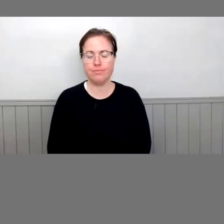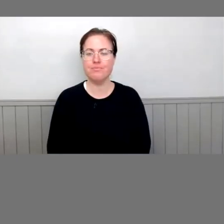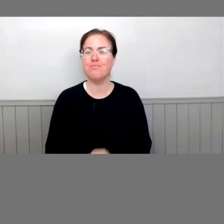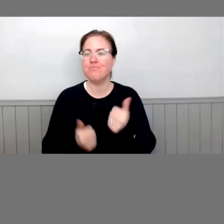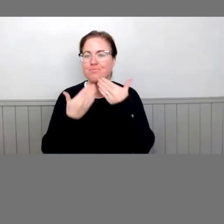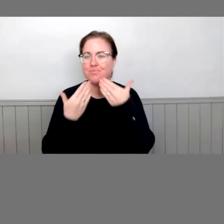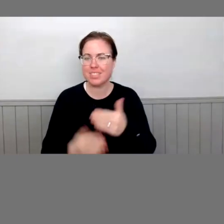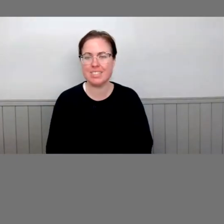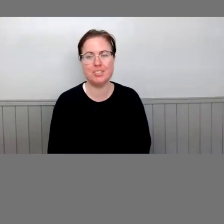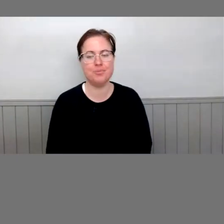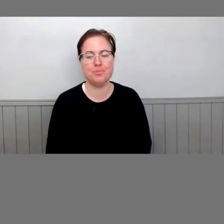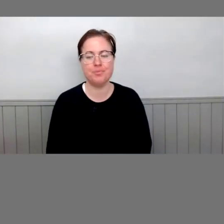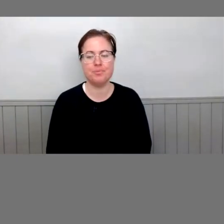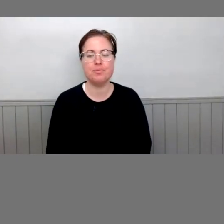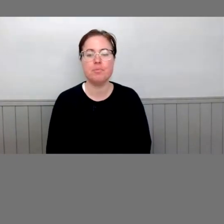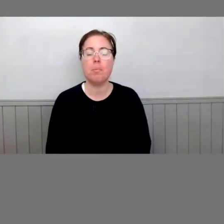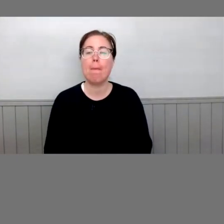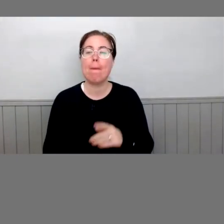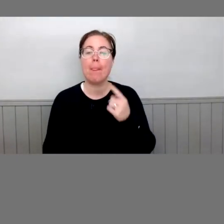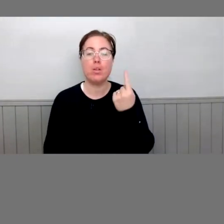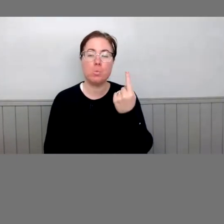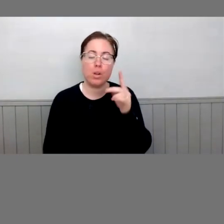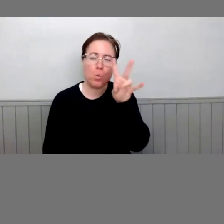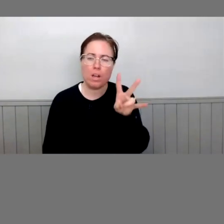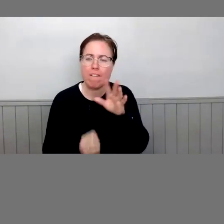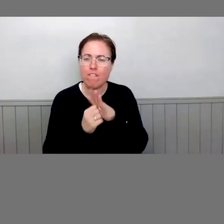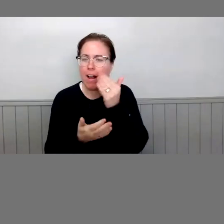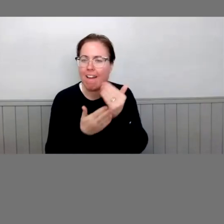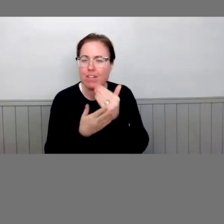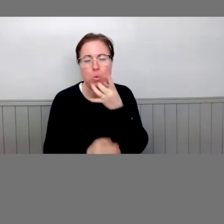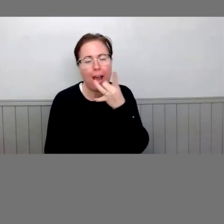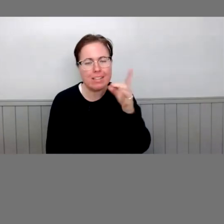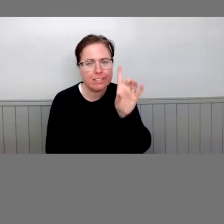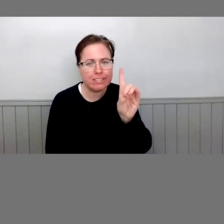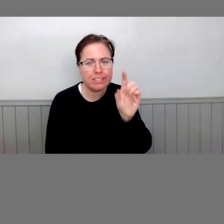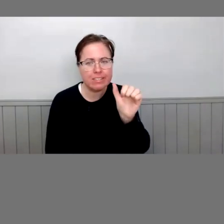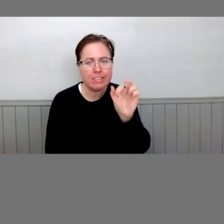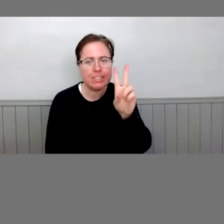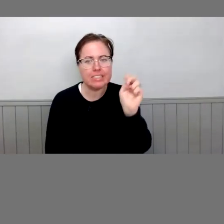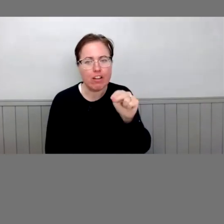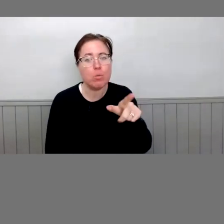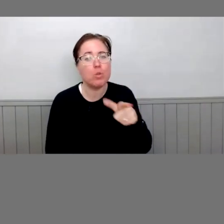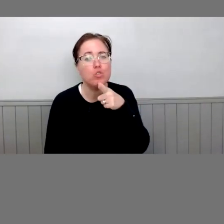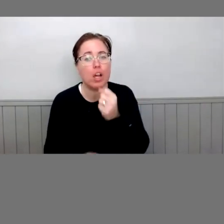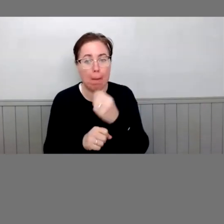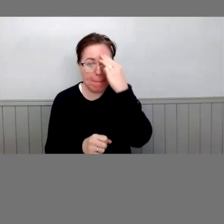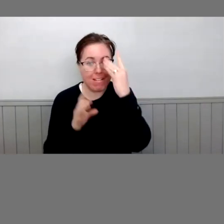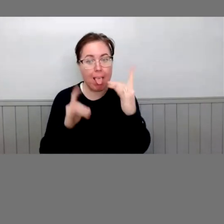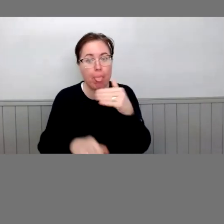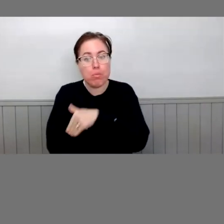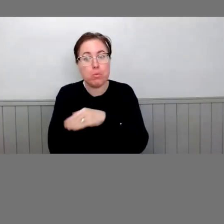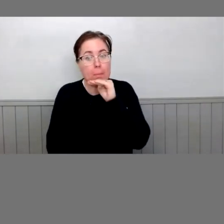Thanks. So there's just a clarification question that came in there for Darren. It says, when you refer to mental health problems, do you mean